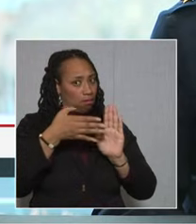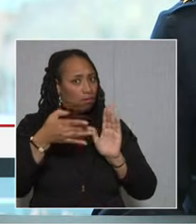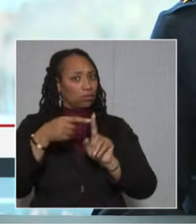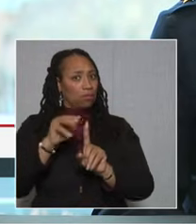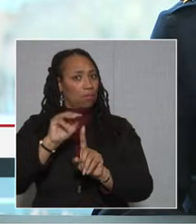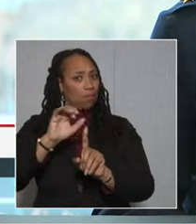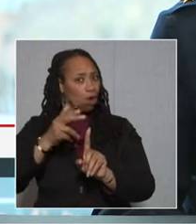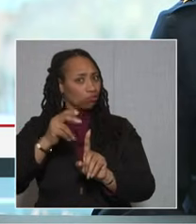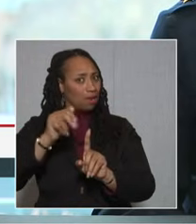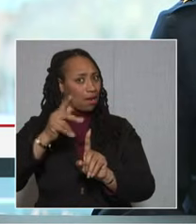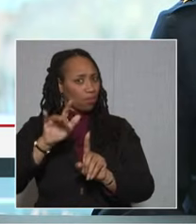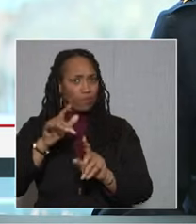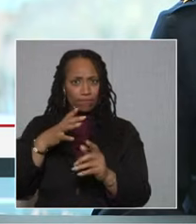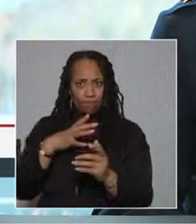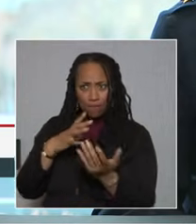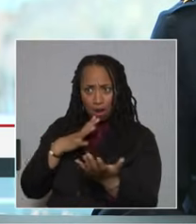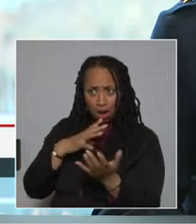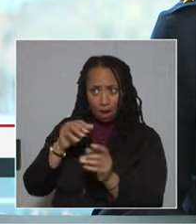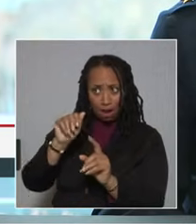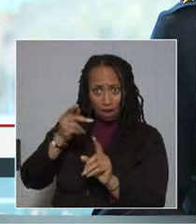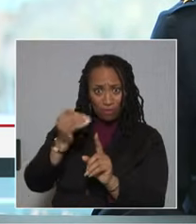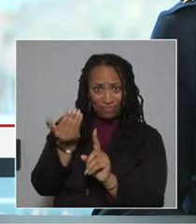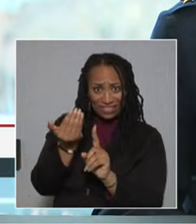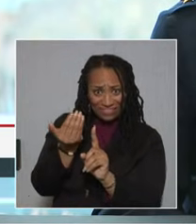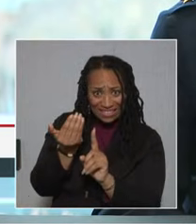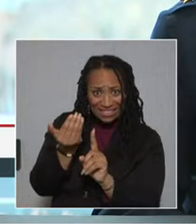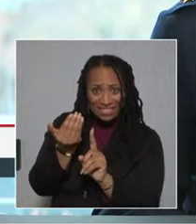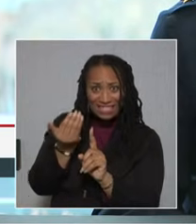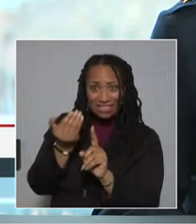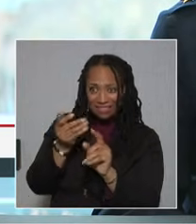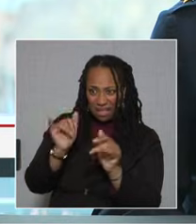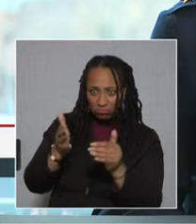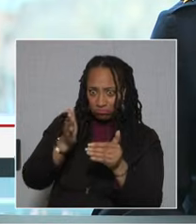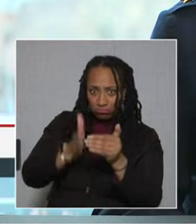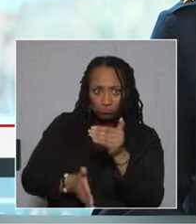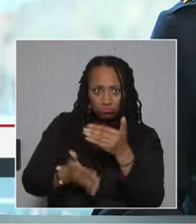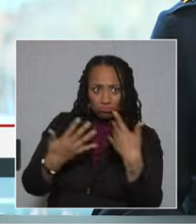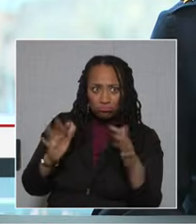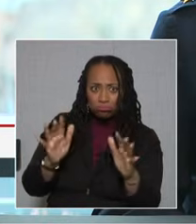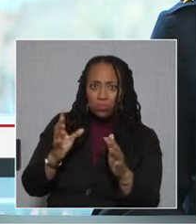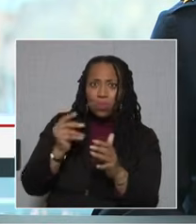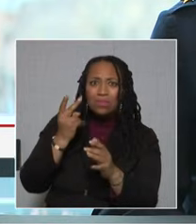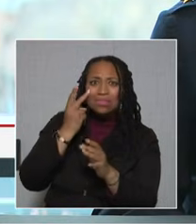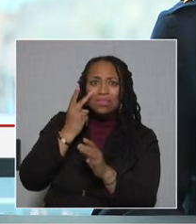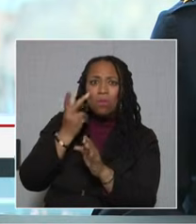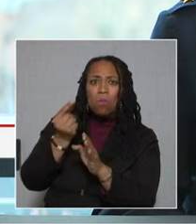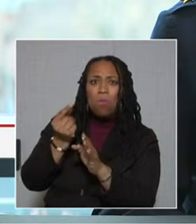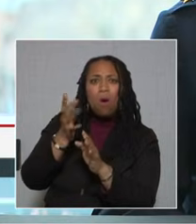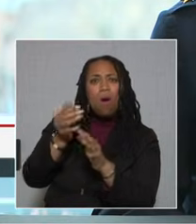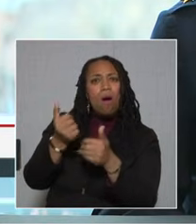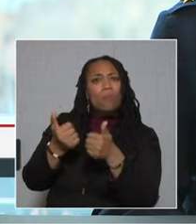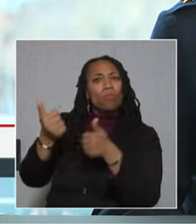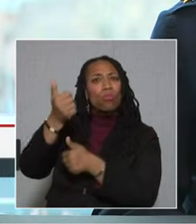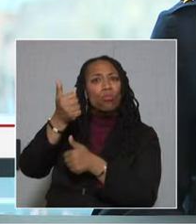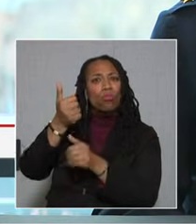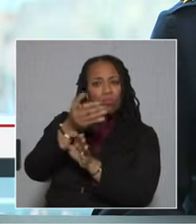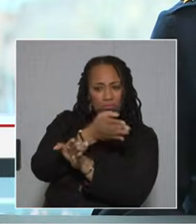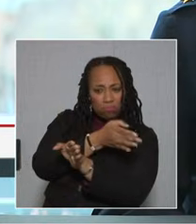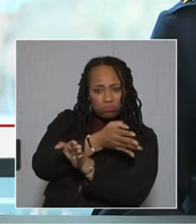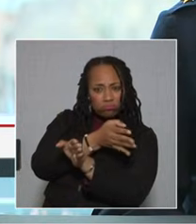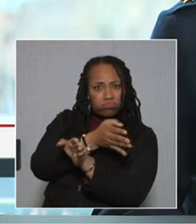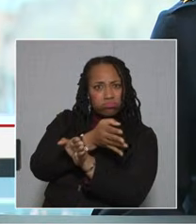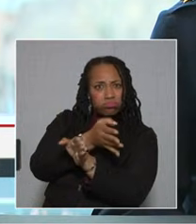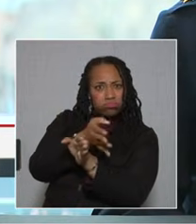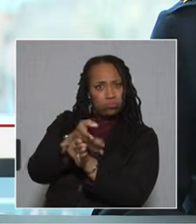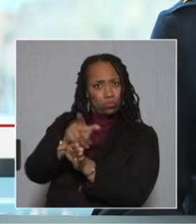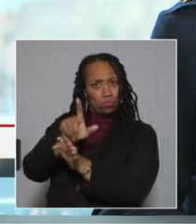15th was their deadline because they want to see your priorities for FY27. before they started entertaining the possibility